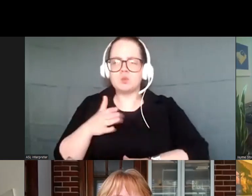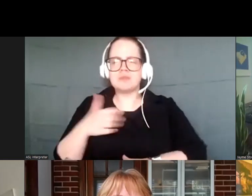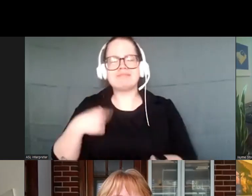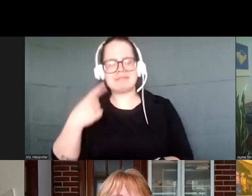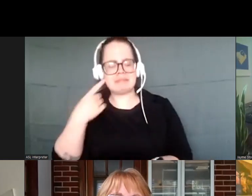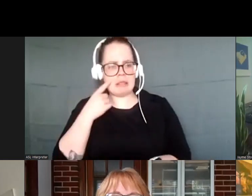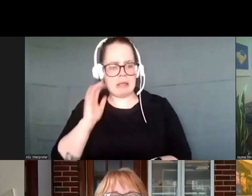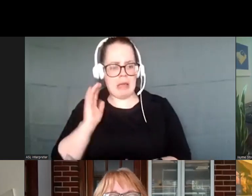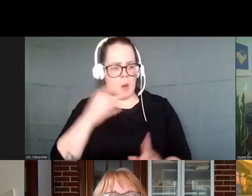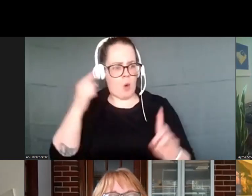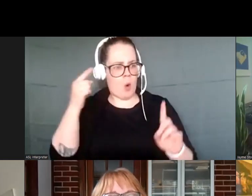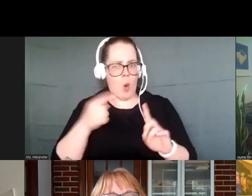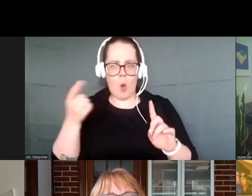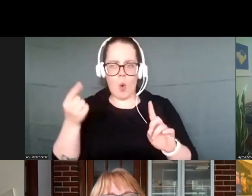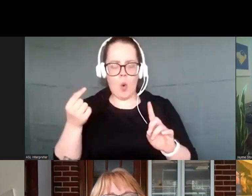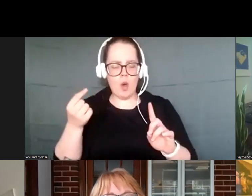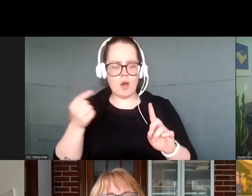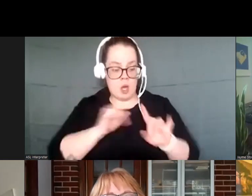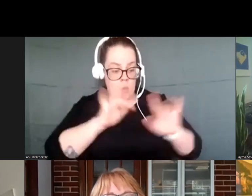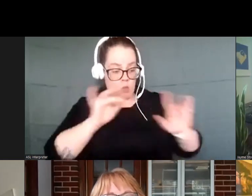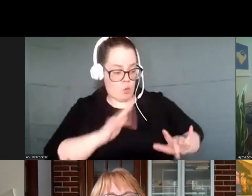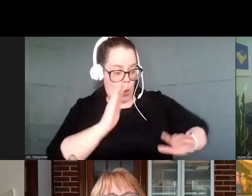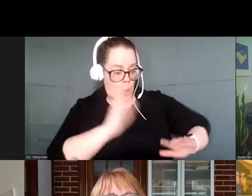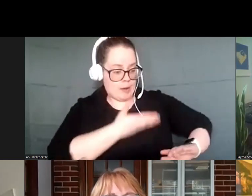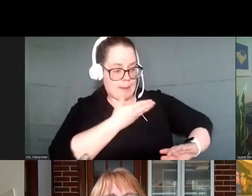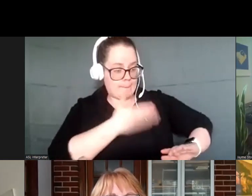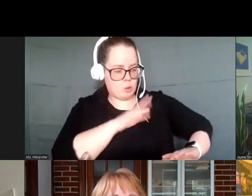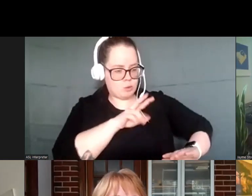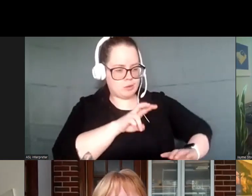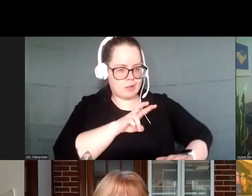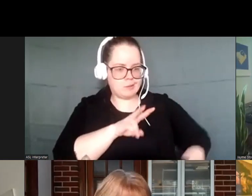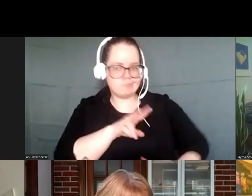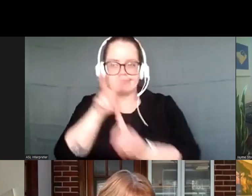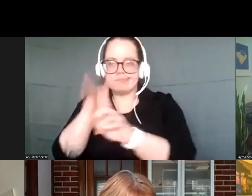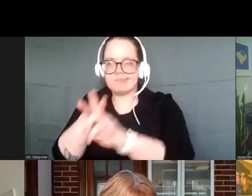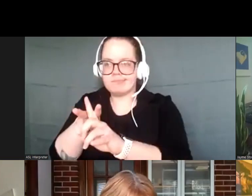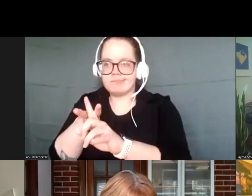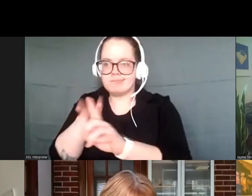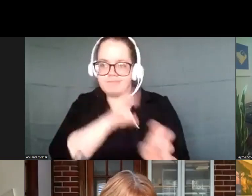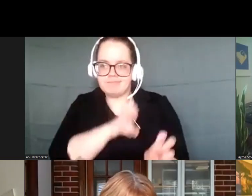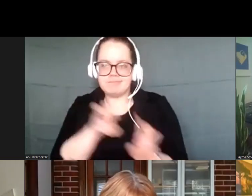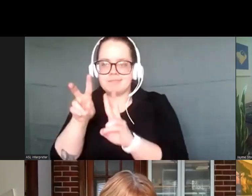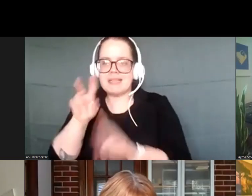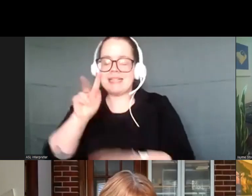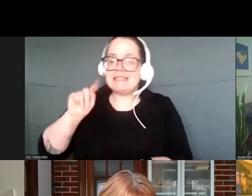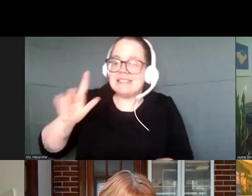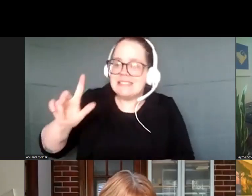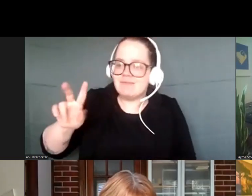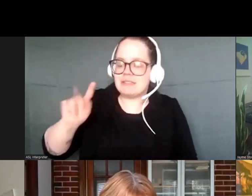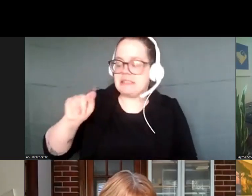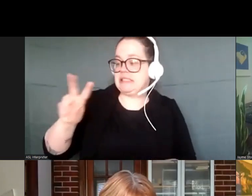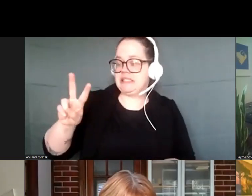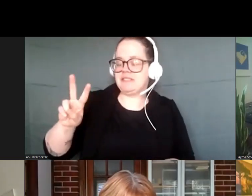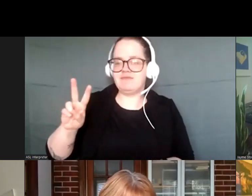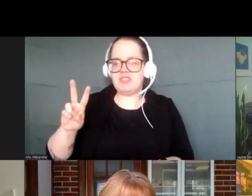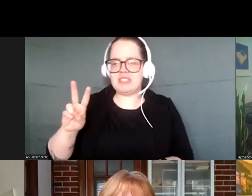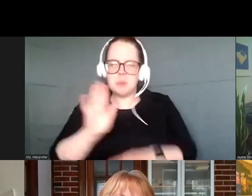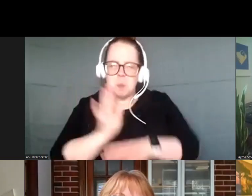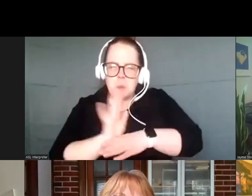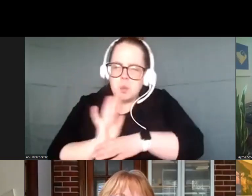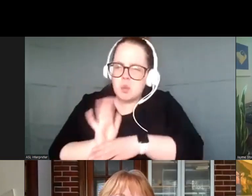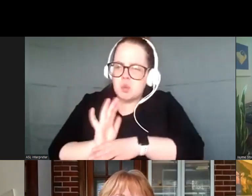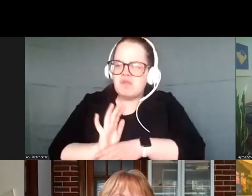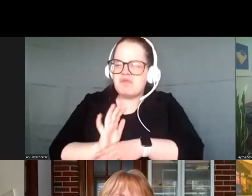recorded music into, get it placed in TV shows, movies, things like that. So if that is the situation for a